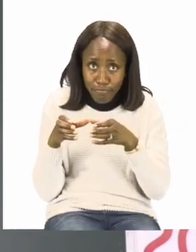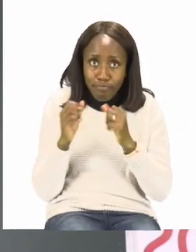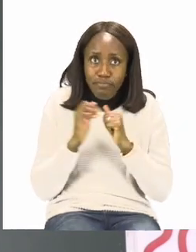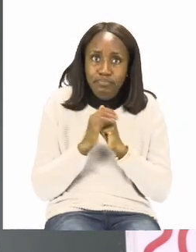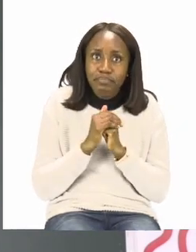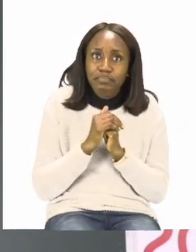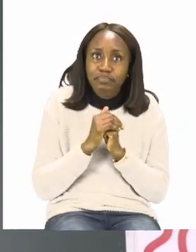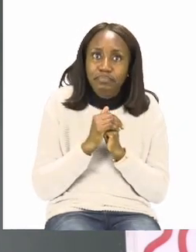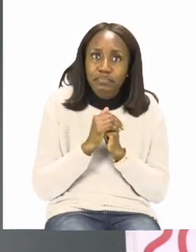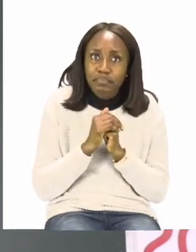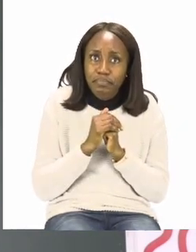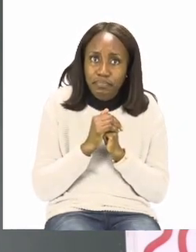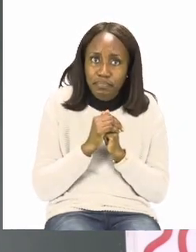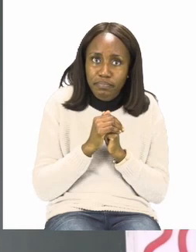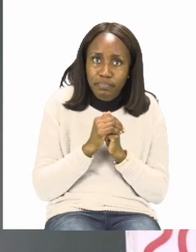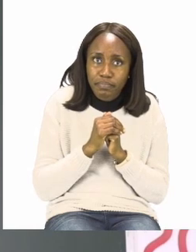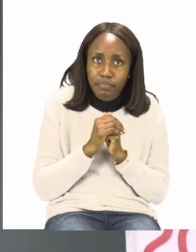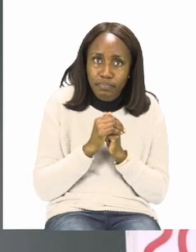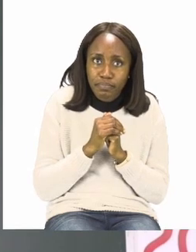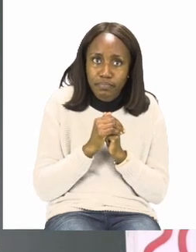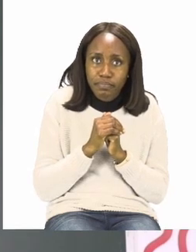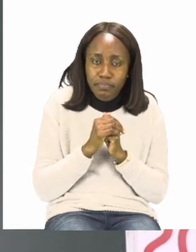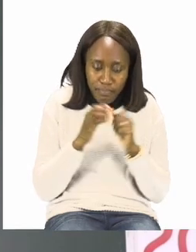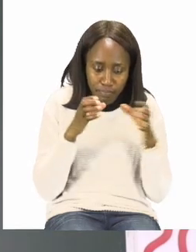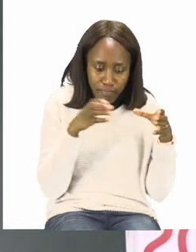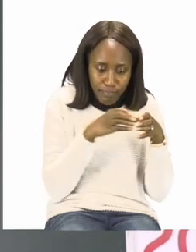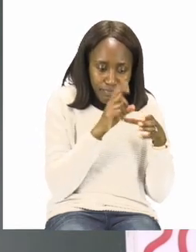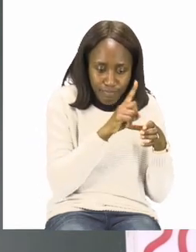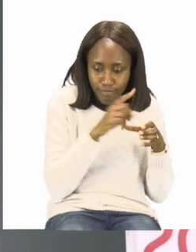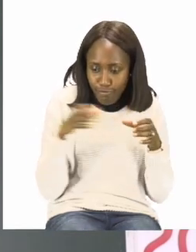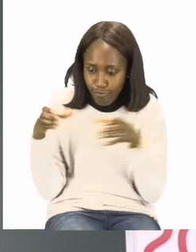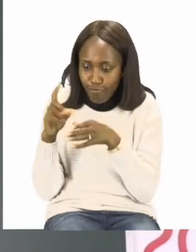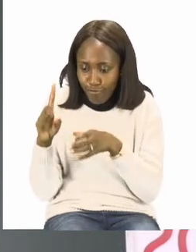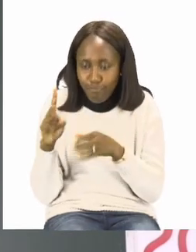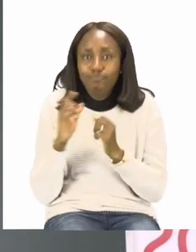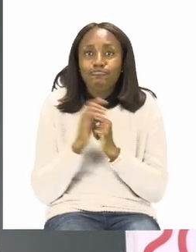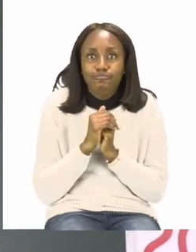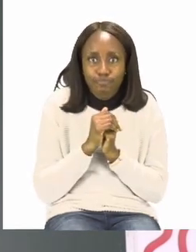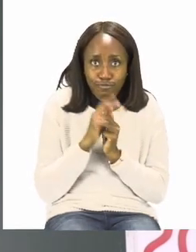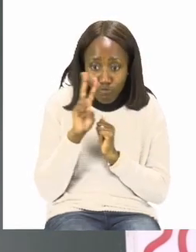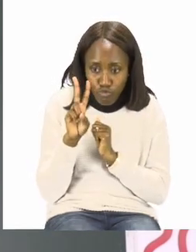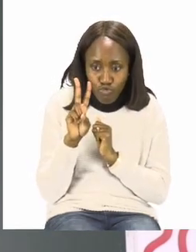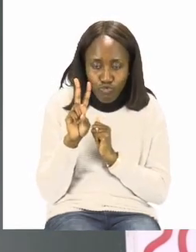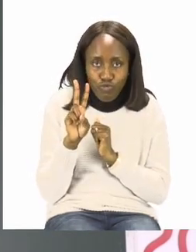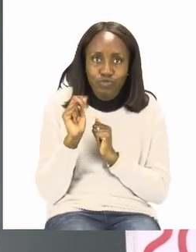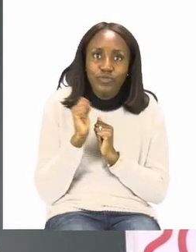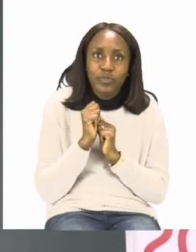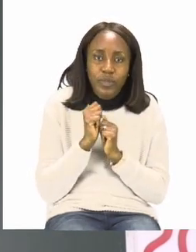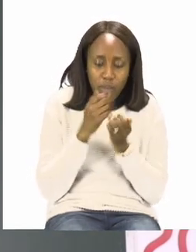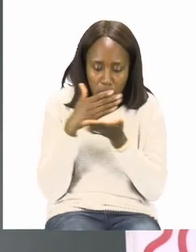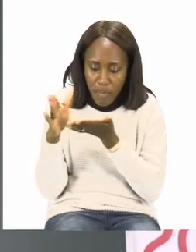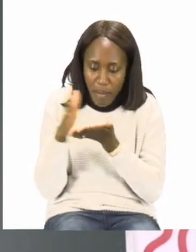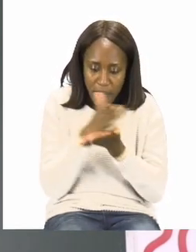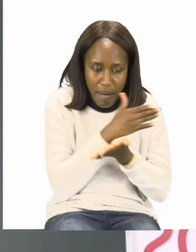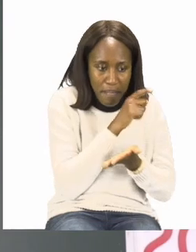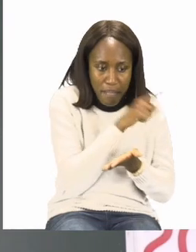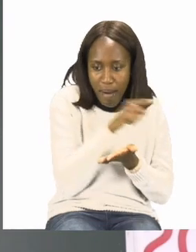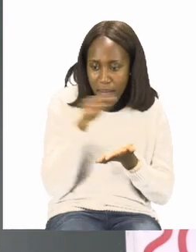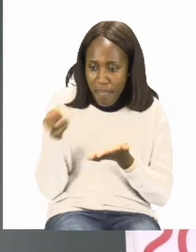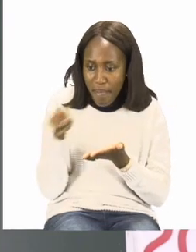bundles or 2 blocks where we're going to put 14 things and share them